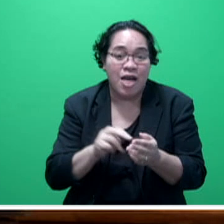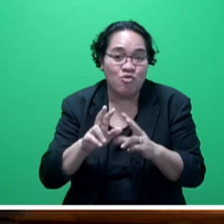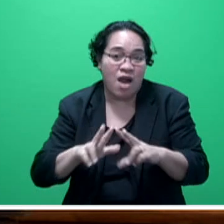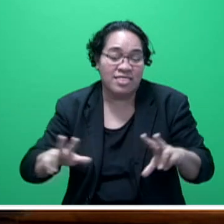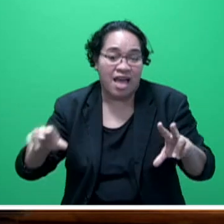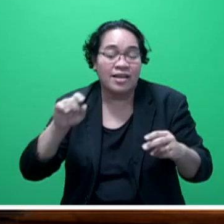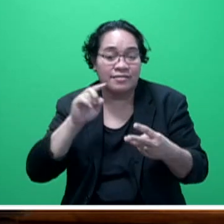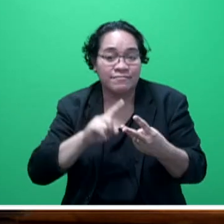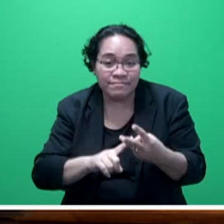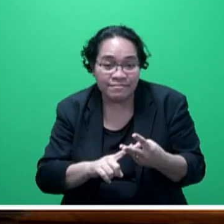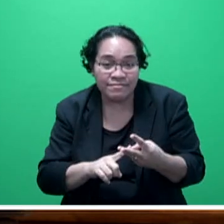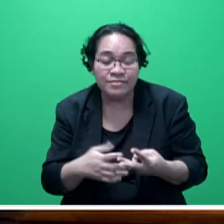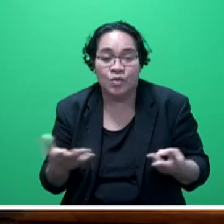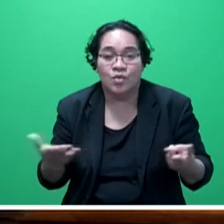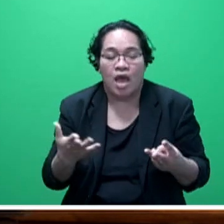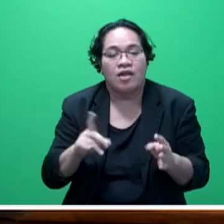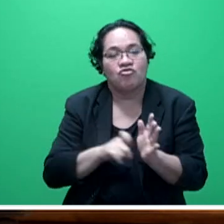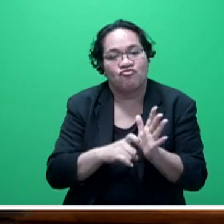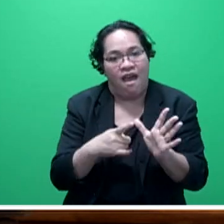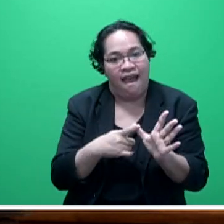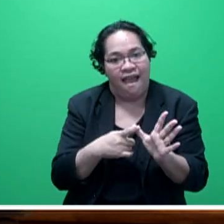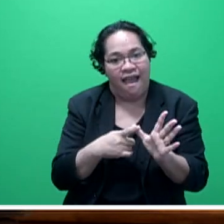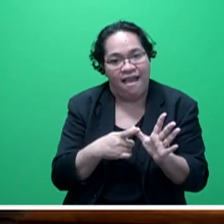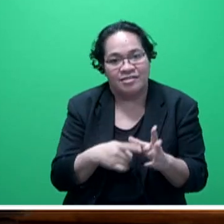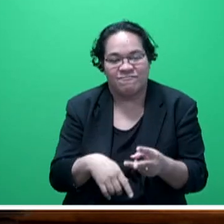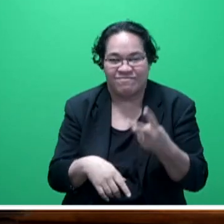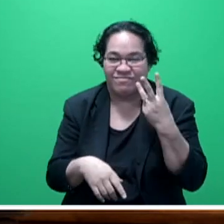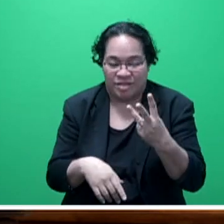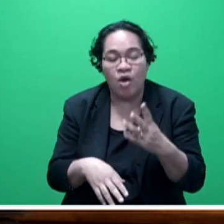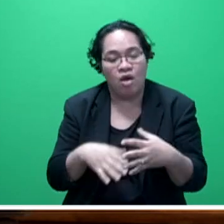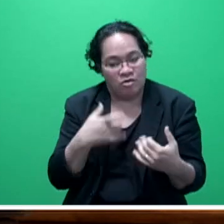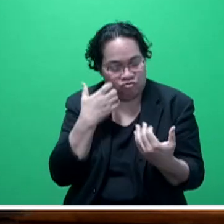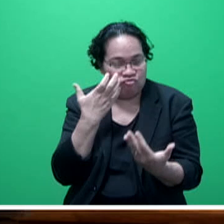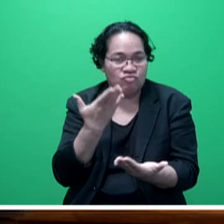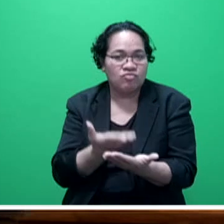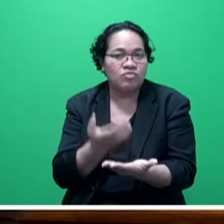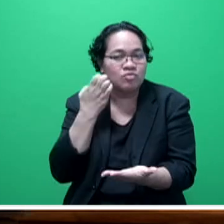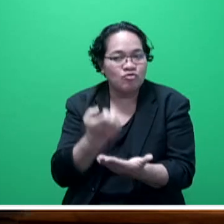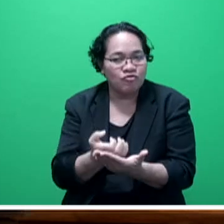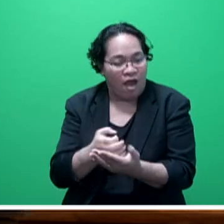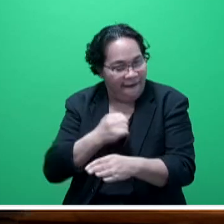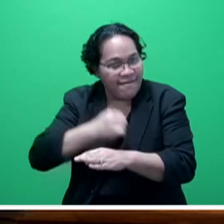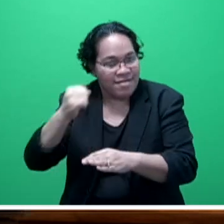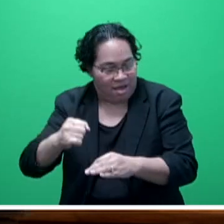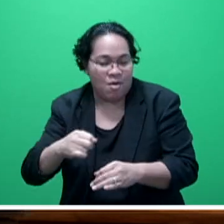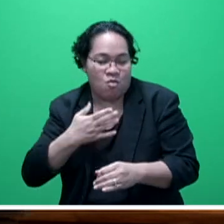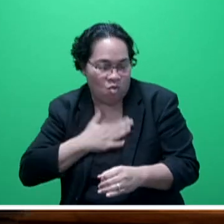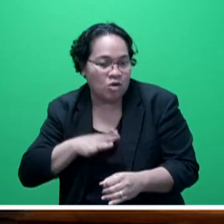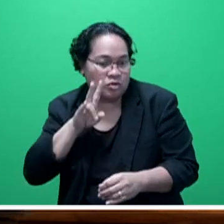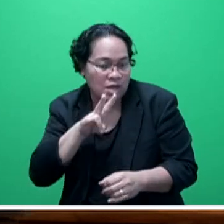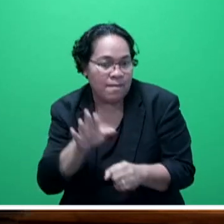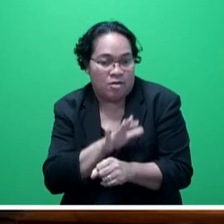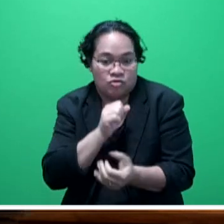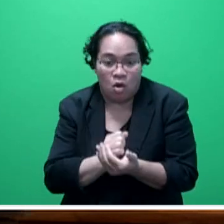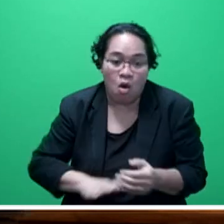the Namarai Government Station in Ra. This is a testament of government intention of ensuring